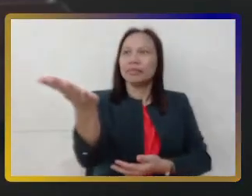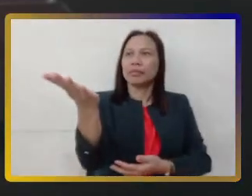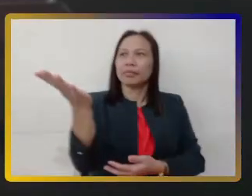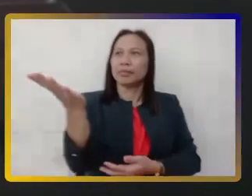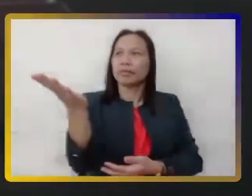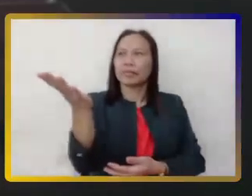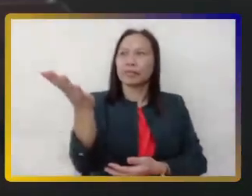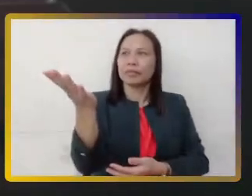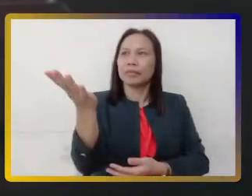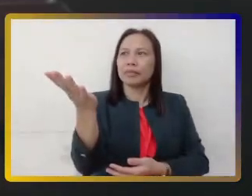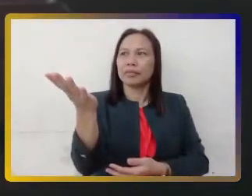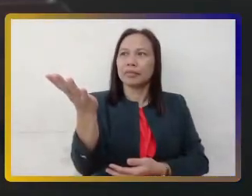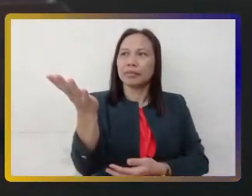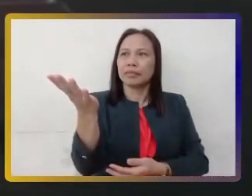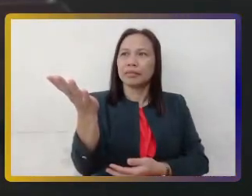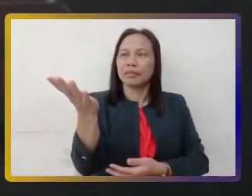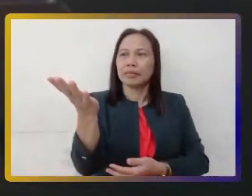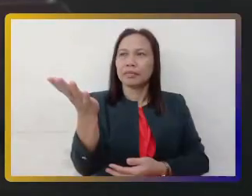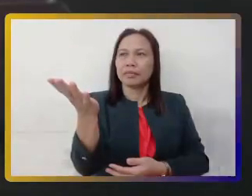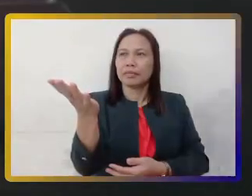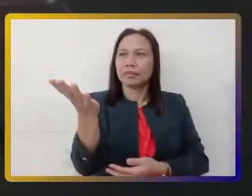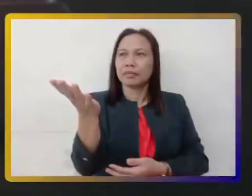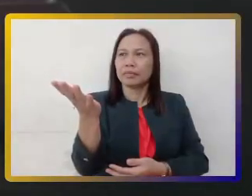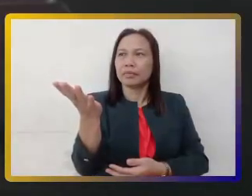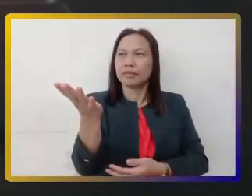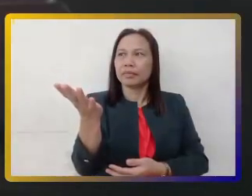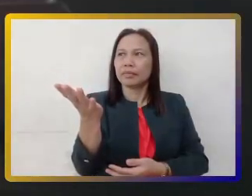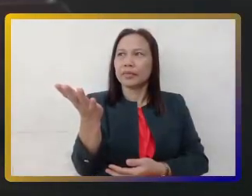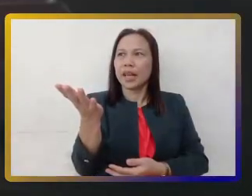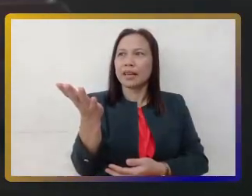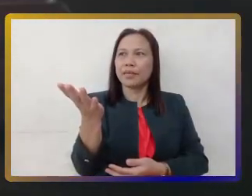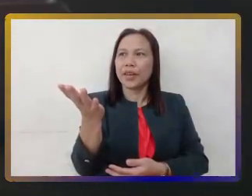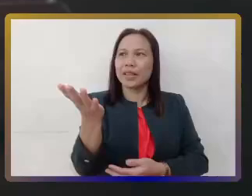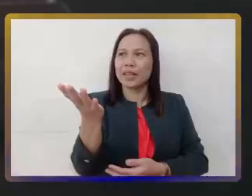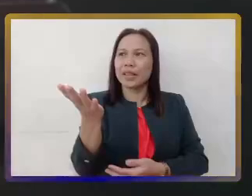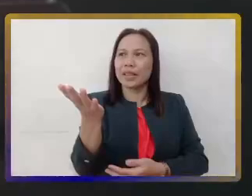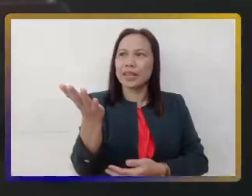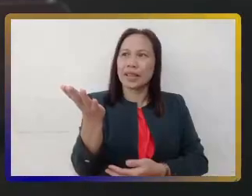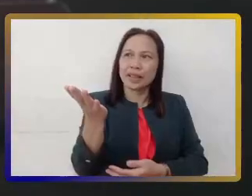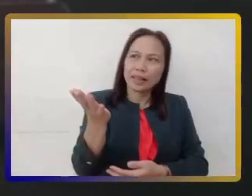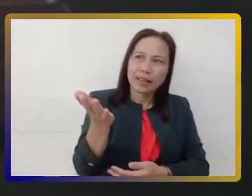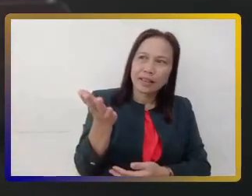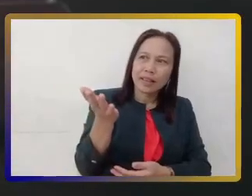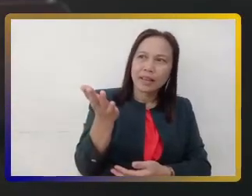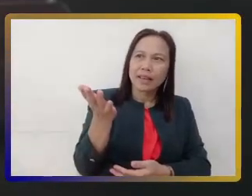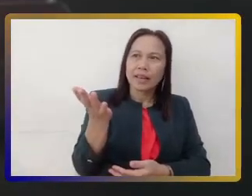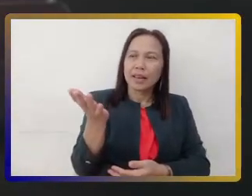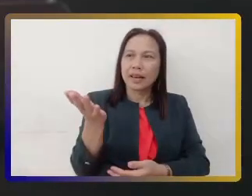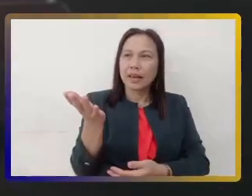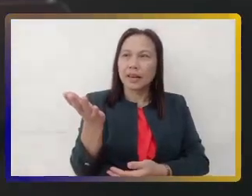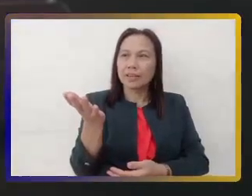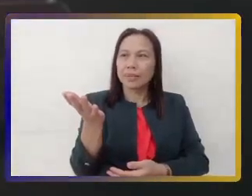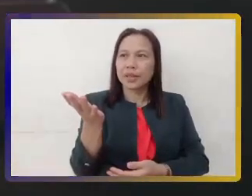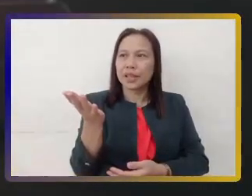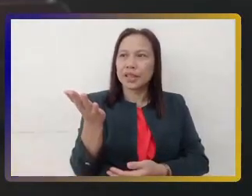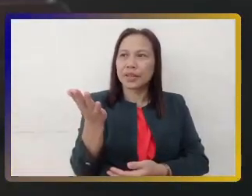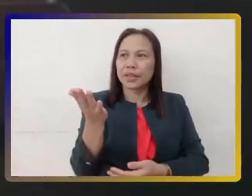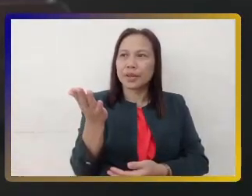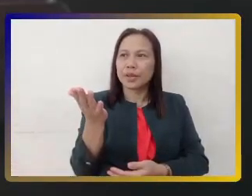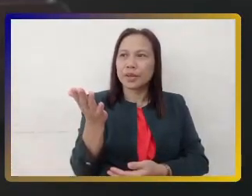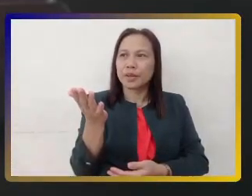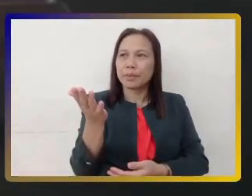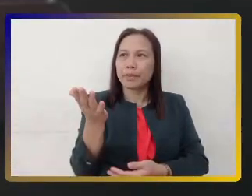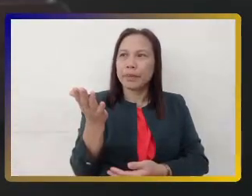any man spoil you through philosophy and v deceat after the